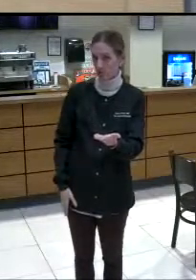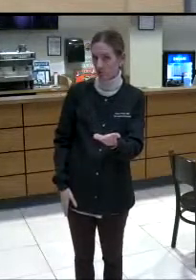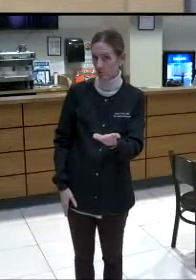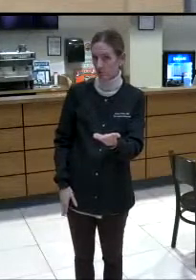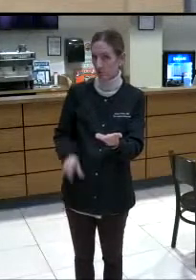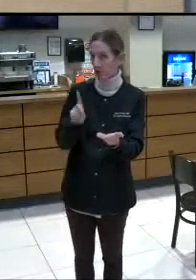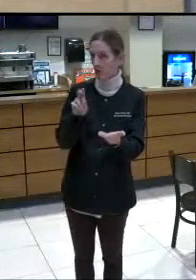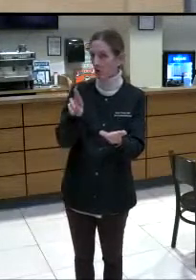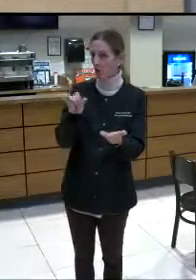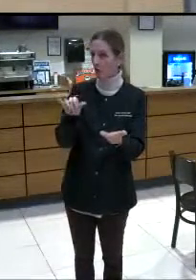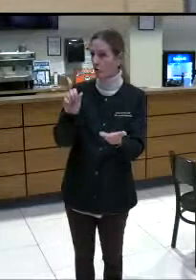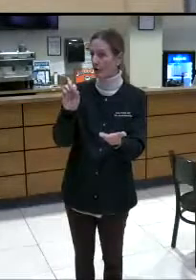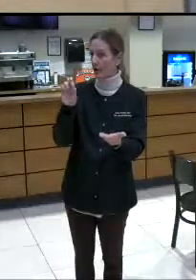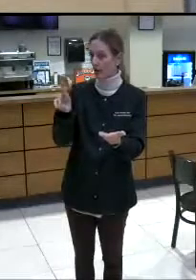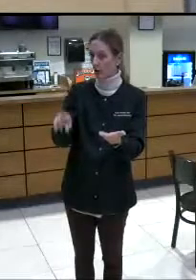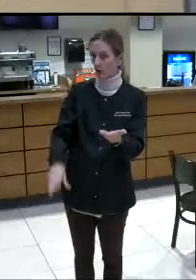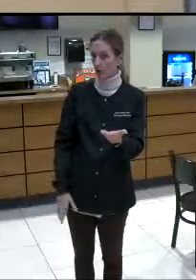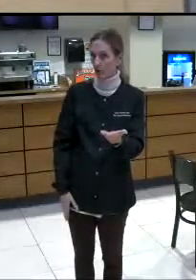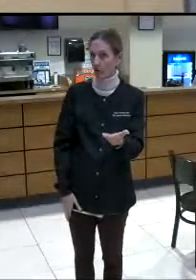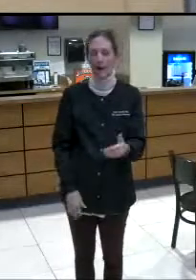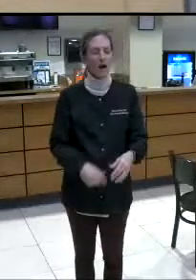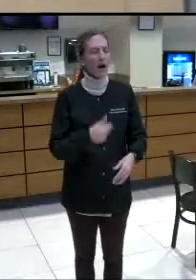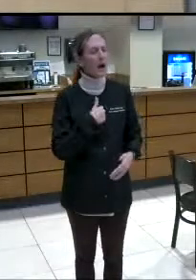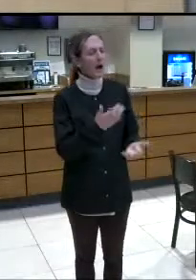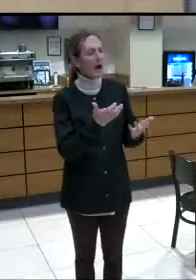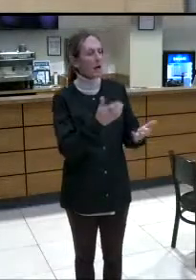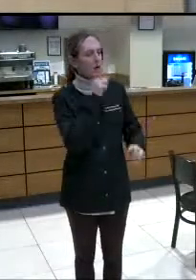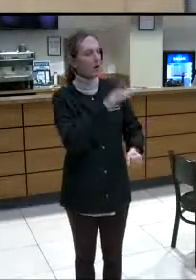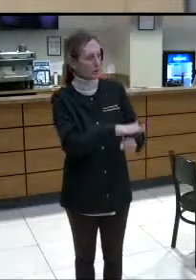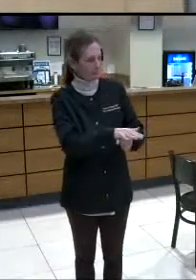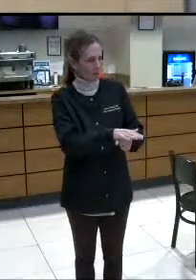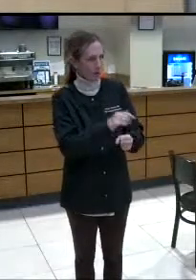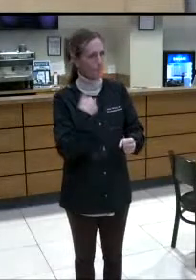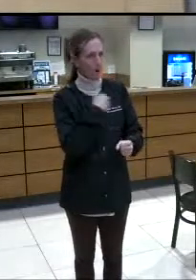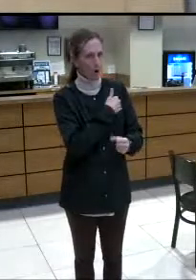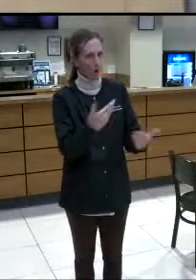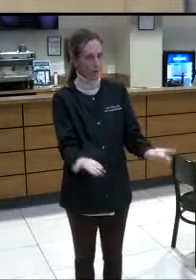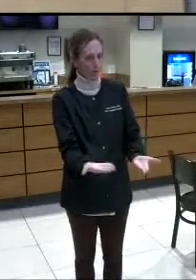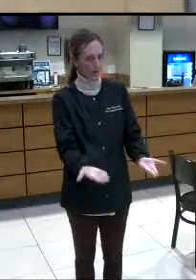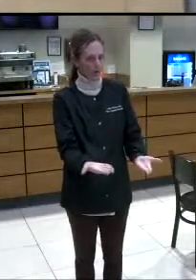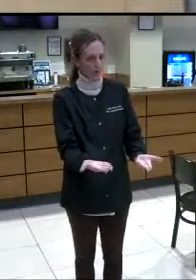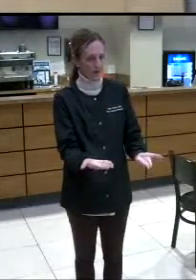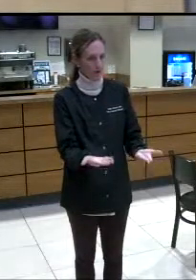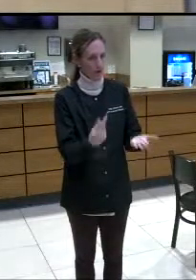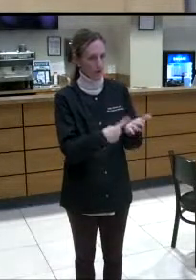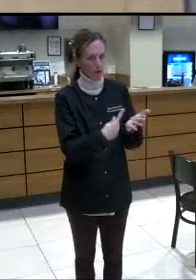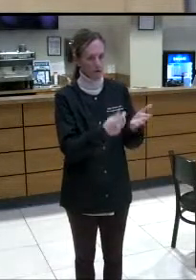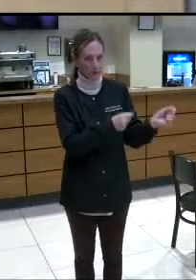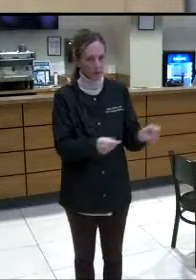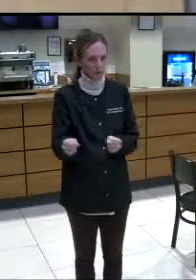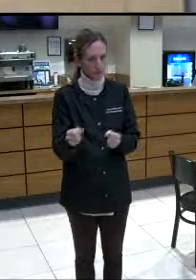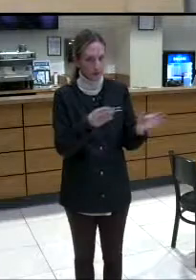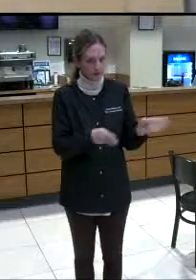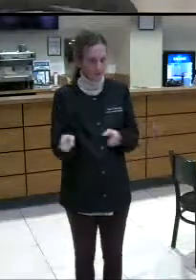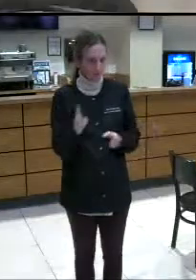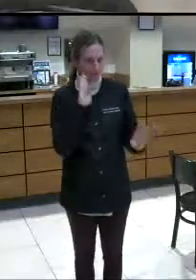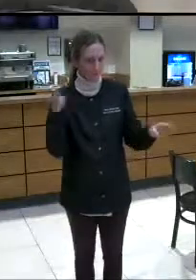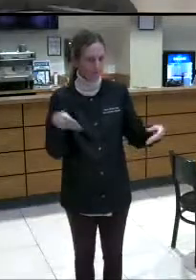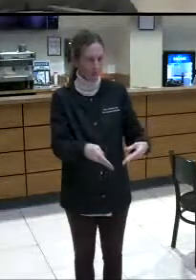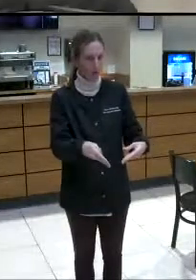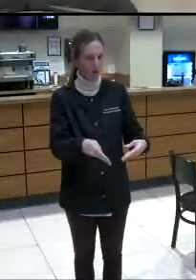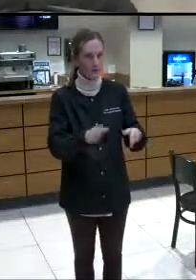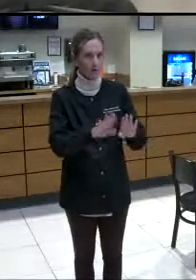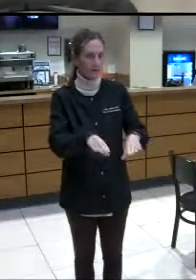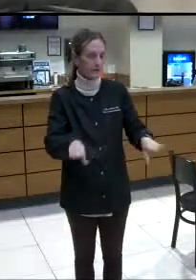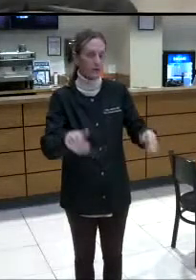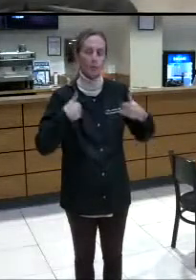Dr. Yeager? I'd just like to confirm that we're here to discuss the strategic plan and to focus on the kids. And we've got